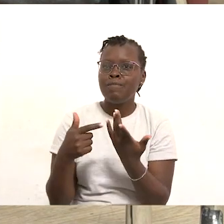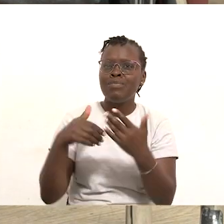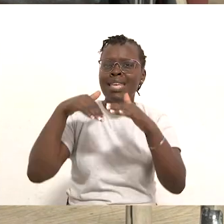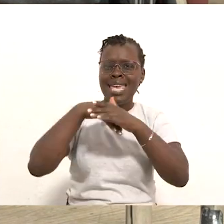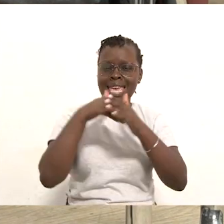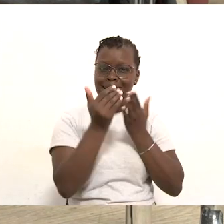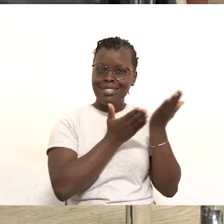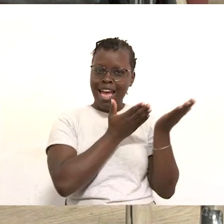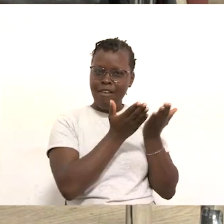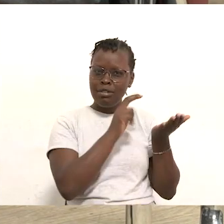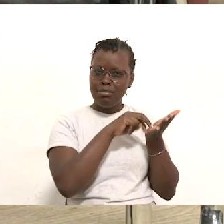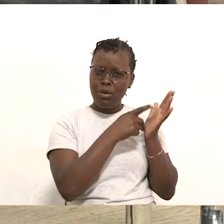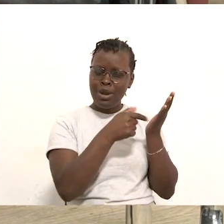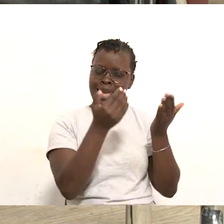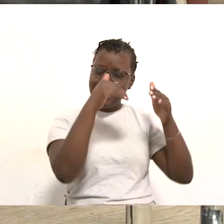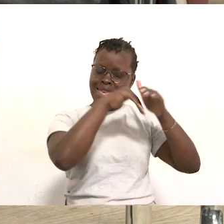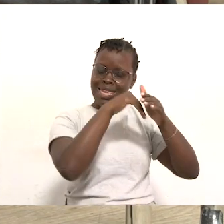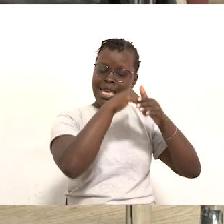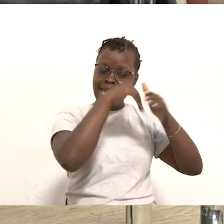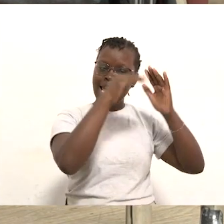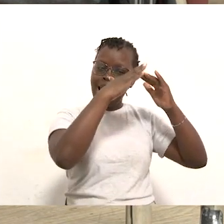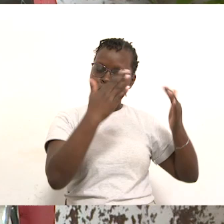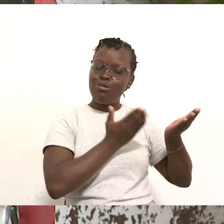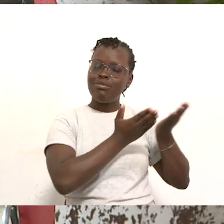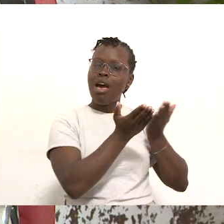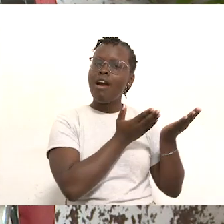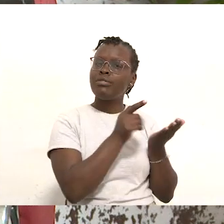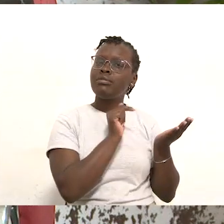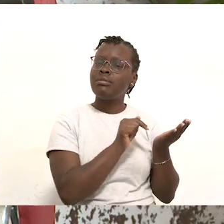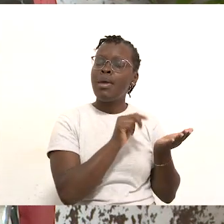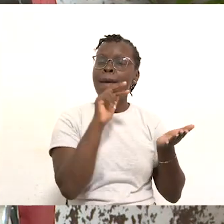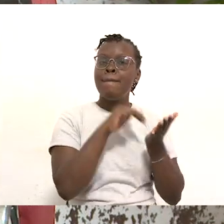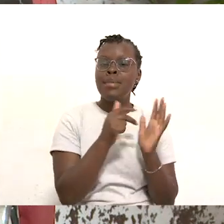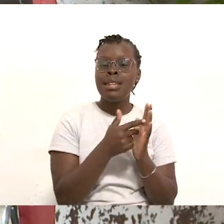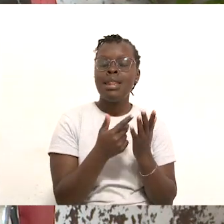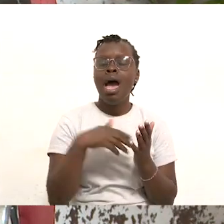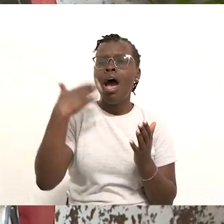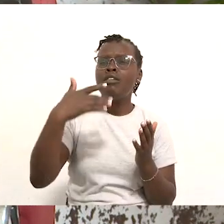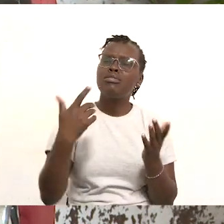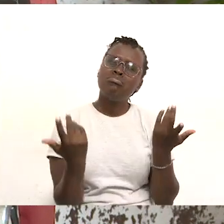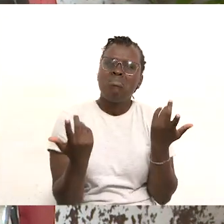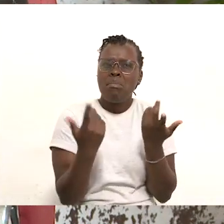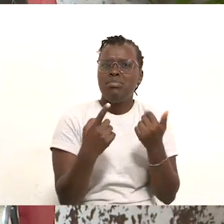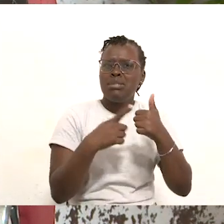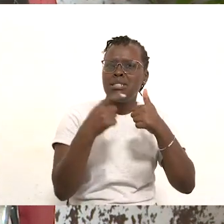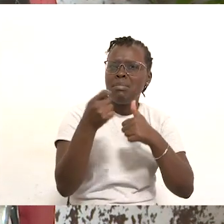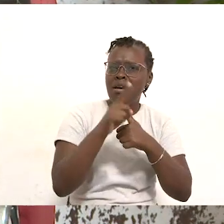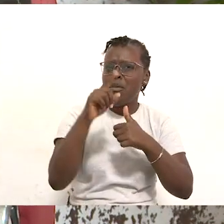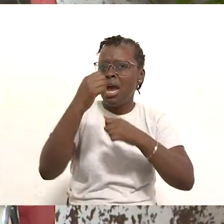in-service? Yeah, in-service training of teachers. Yeah, so after every given period of time, teachers should